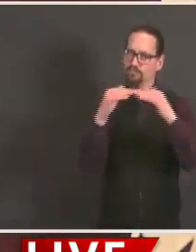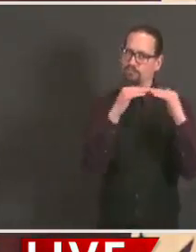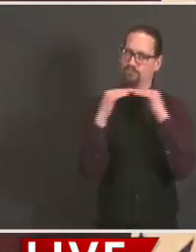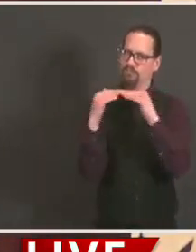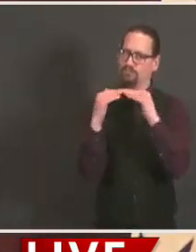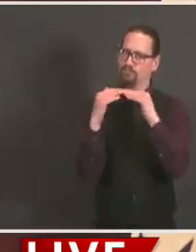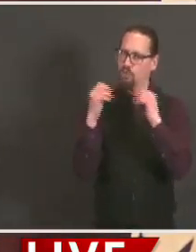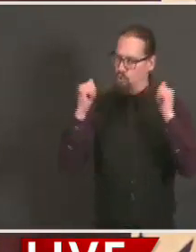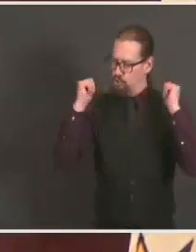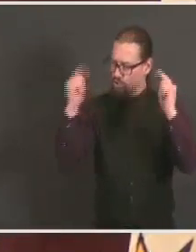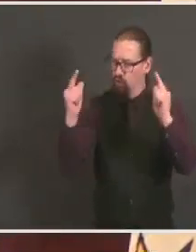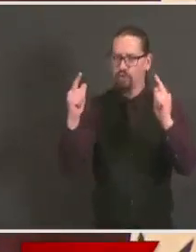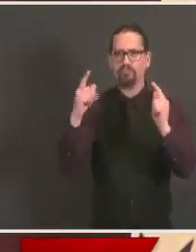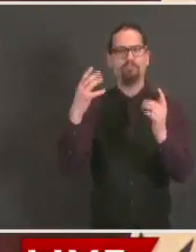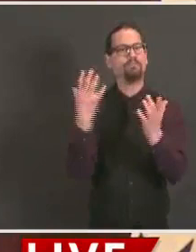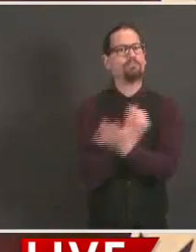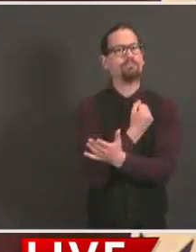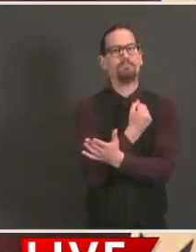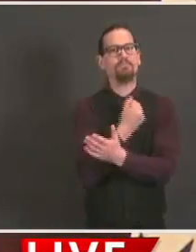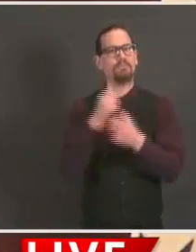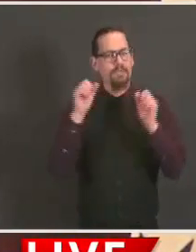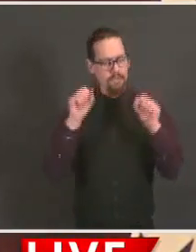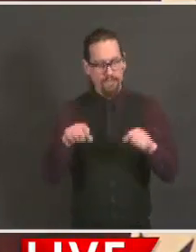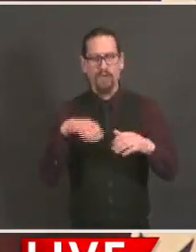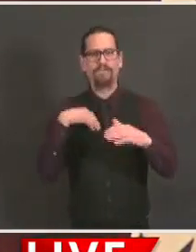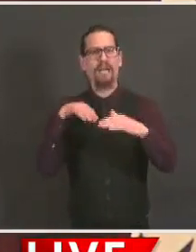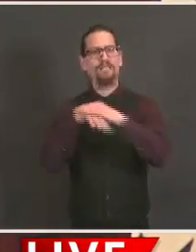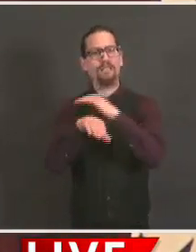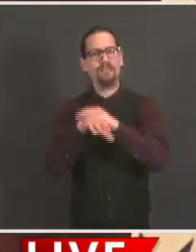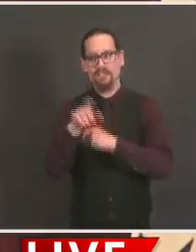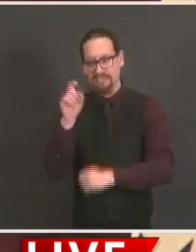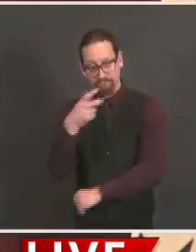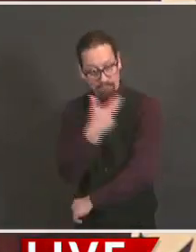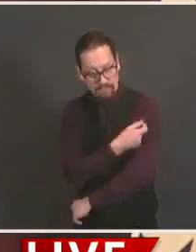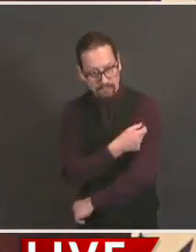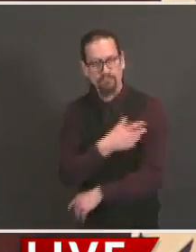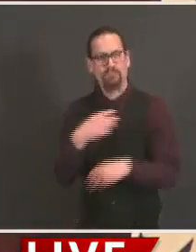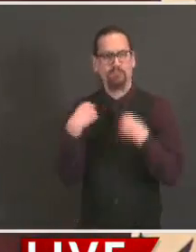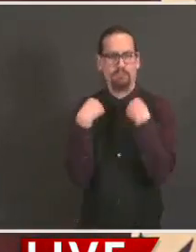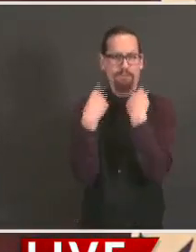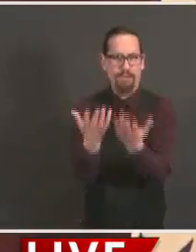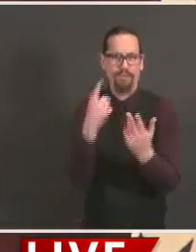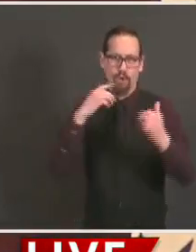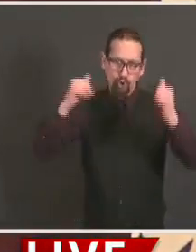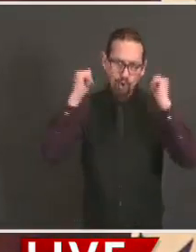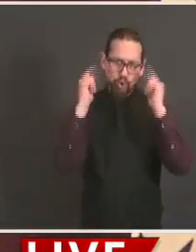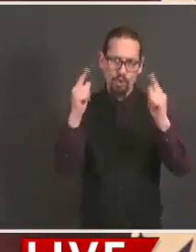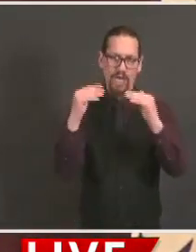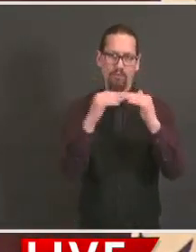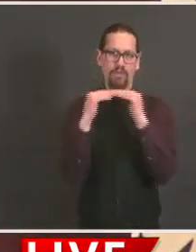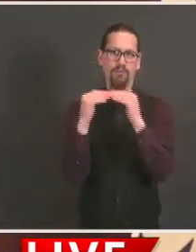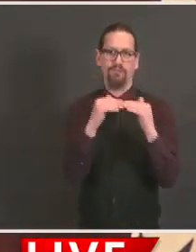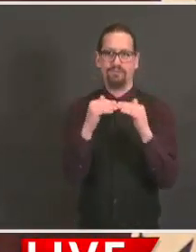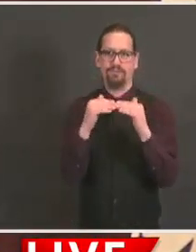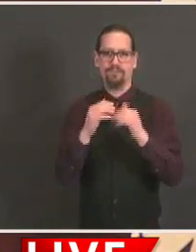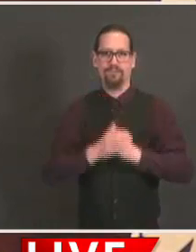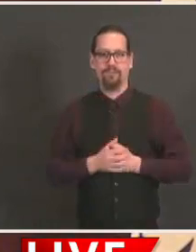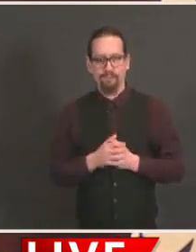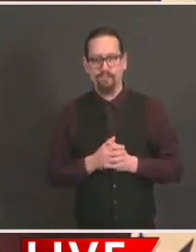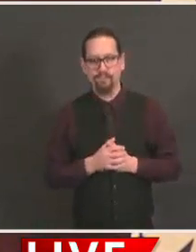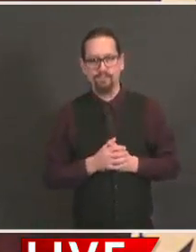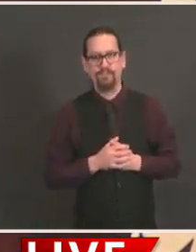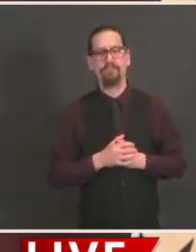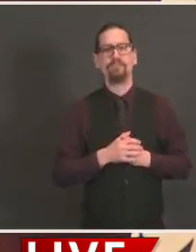get vaccinated will be able to get vaccinated. The third type of place